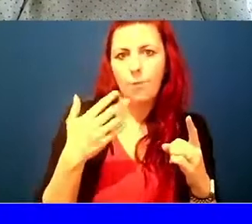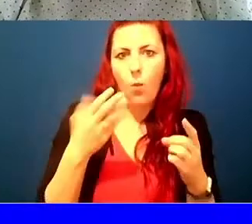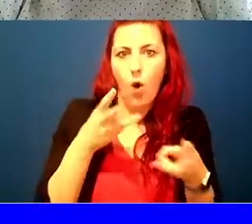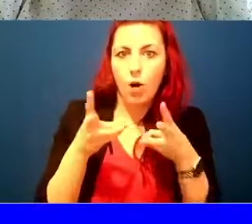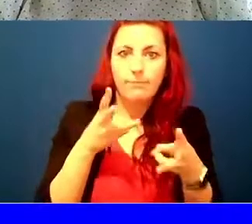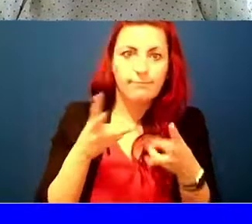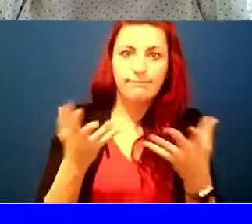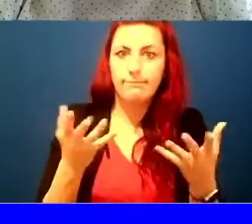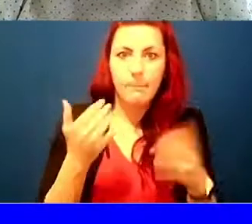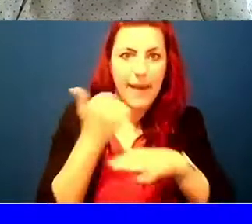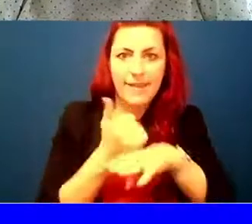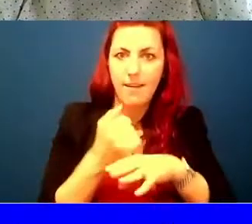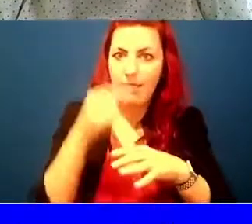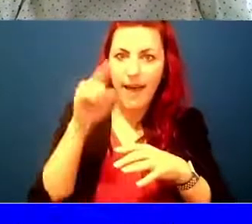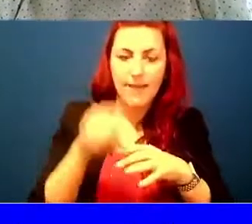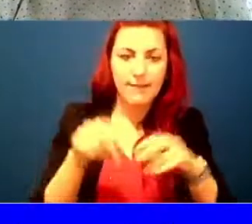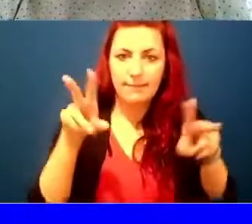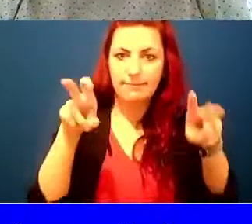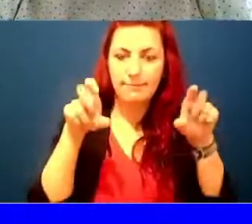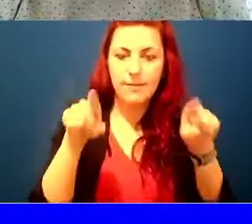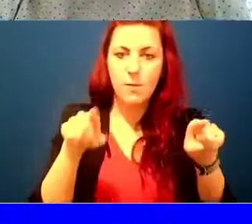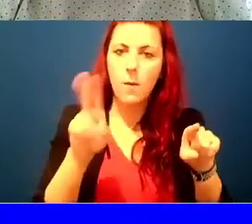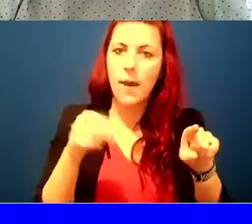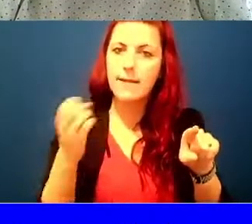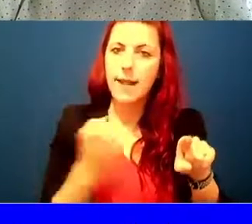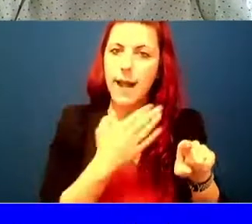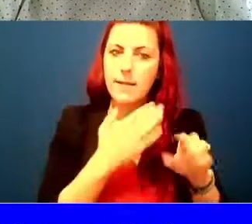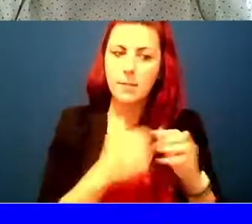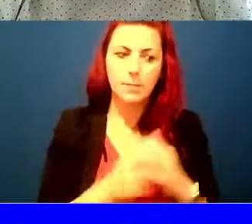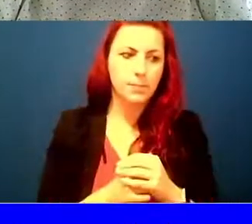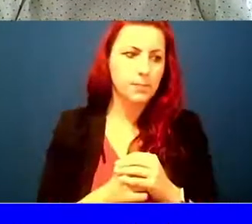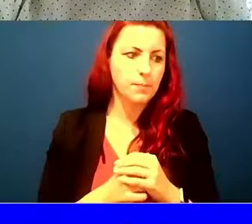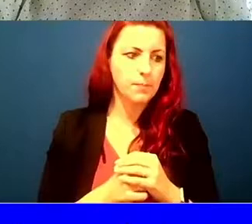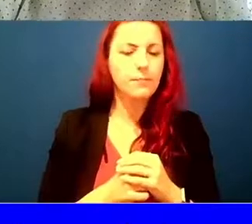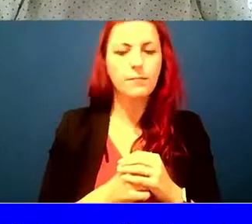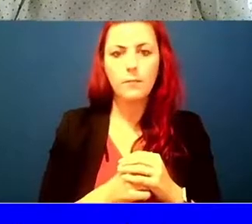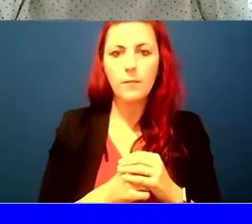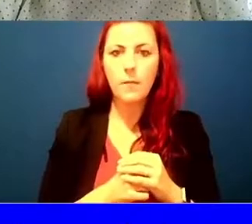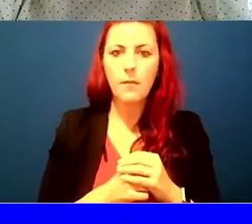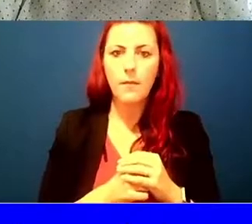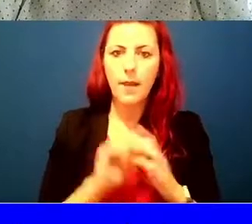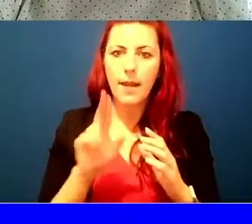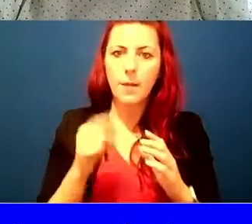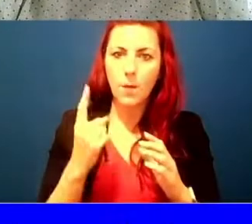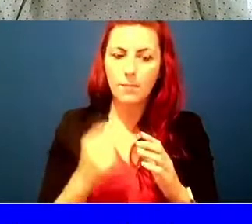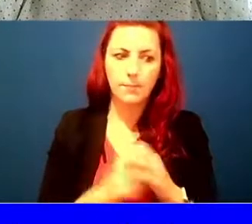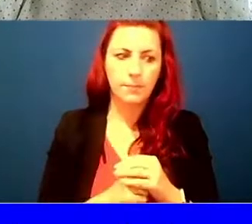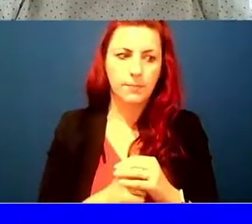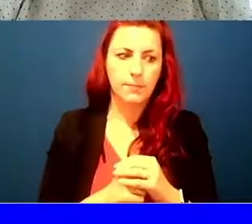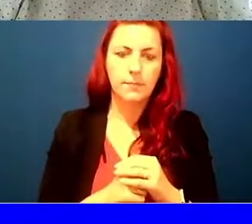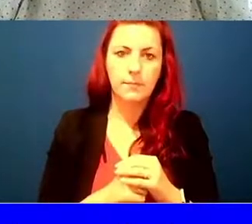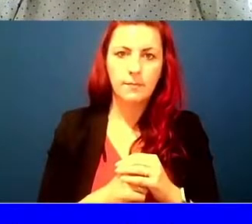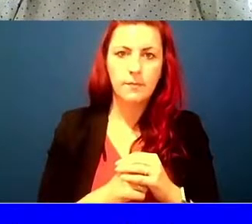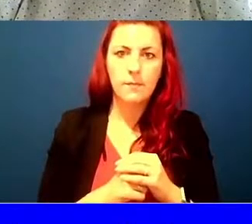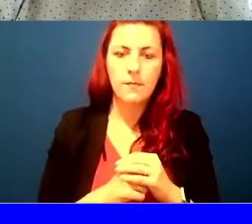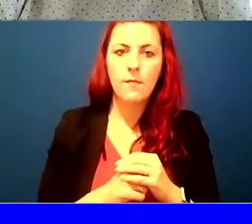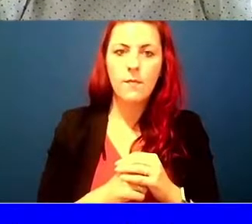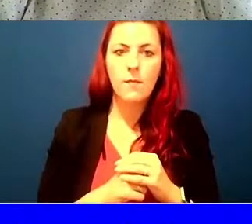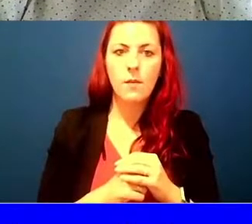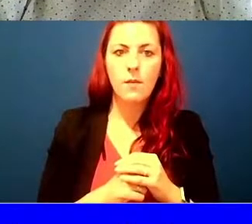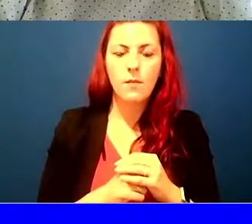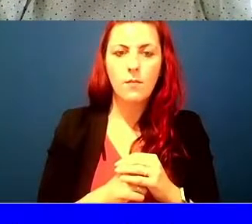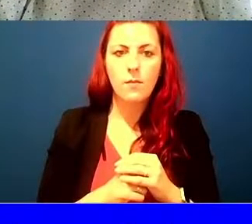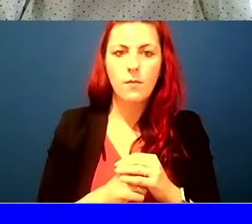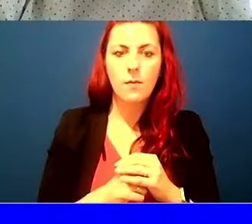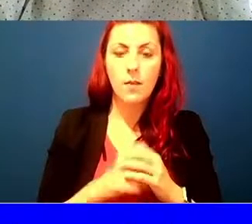work. If you could skip the next slide, please, and go on to the next one. Thanks. Just for those who are